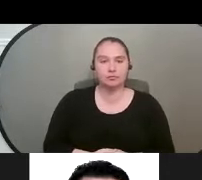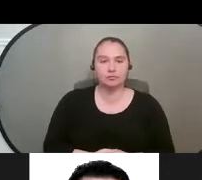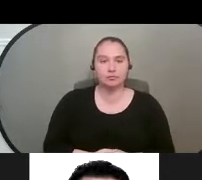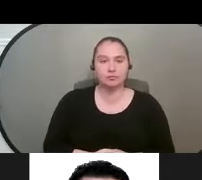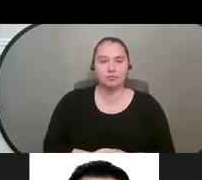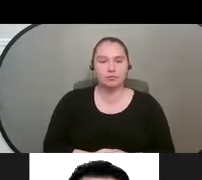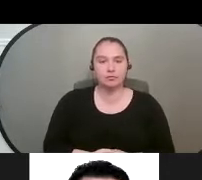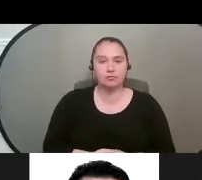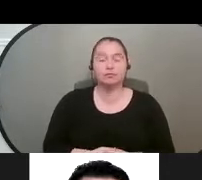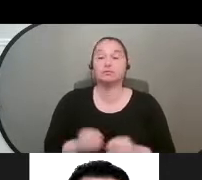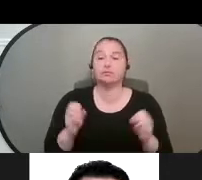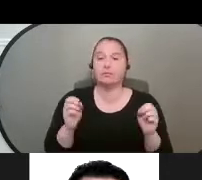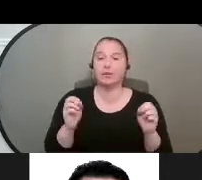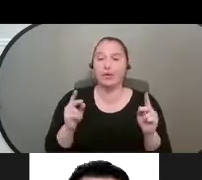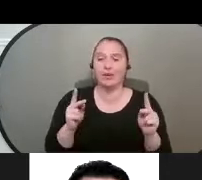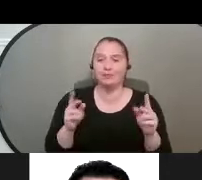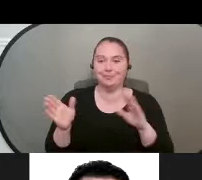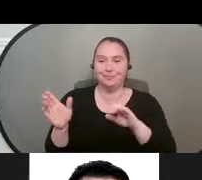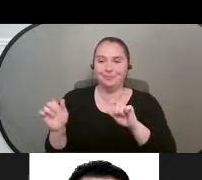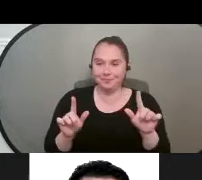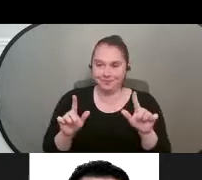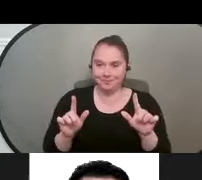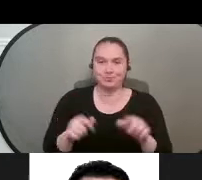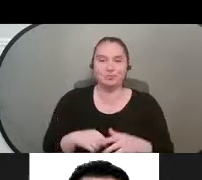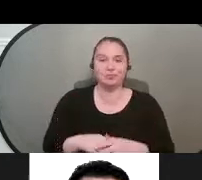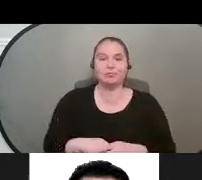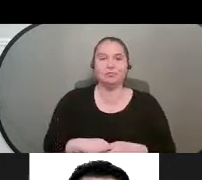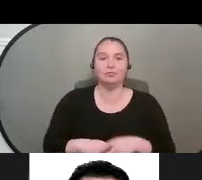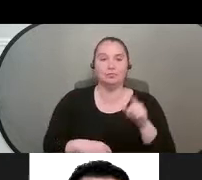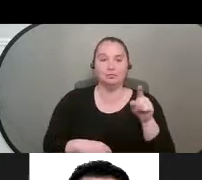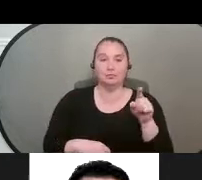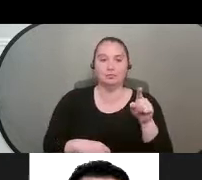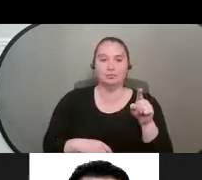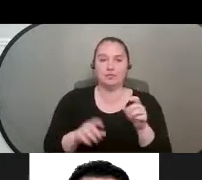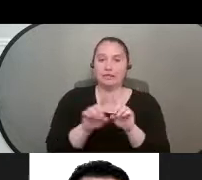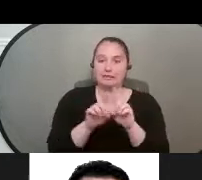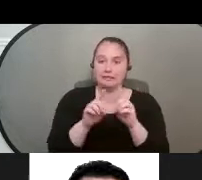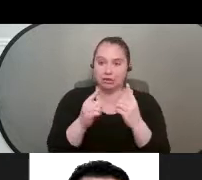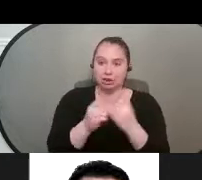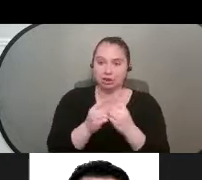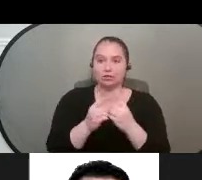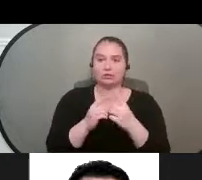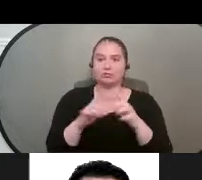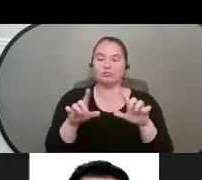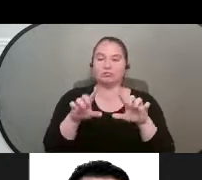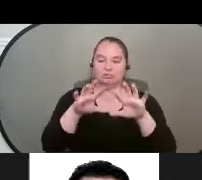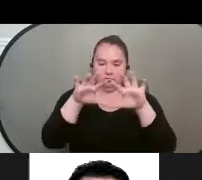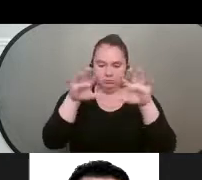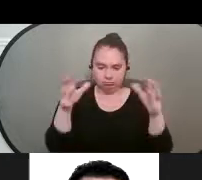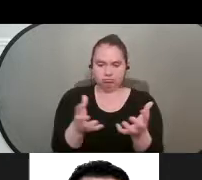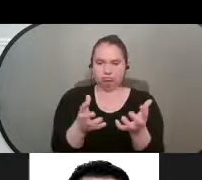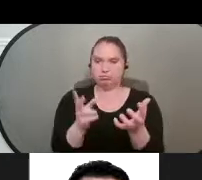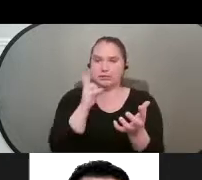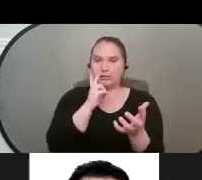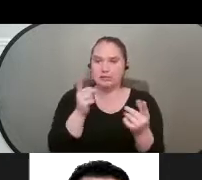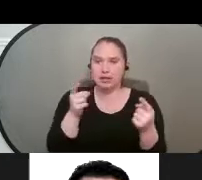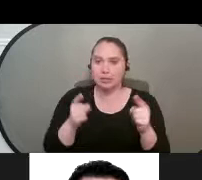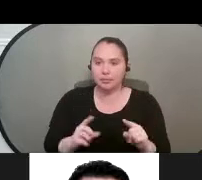Okay. The district demographic snapshot, the overall population for the district has grown